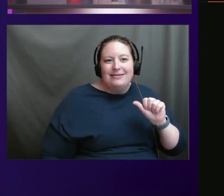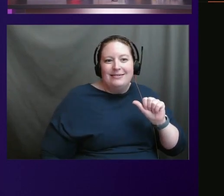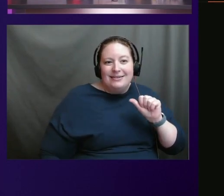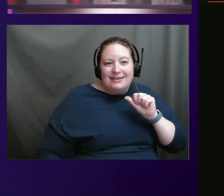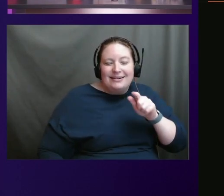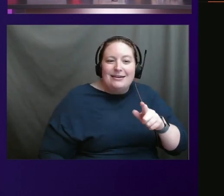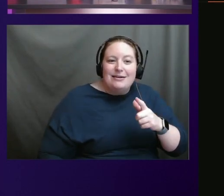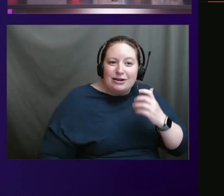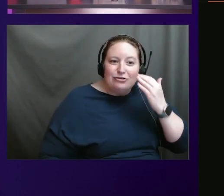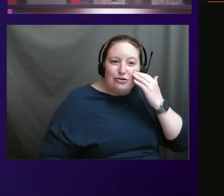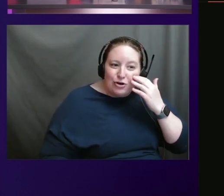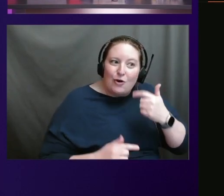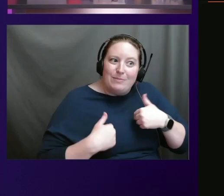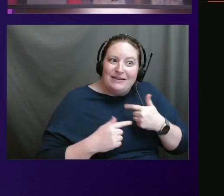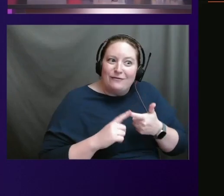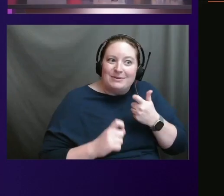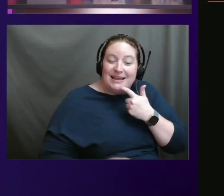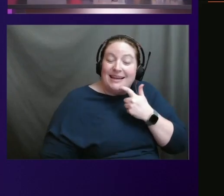tests.